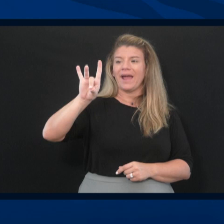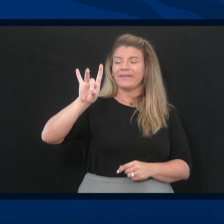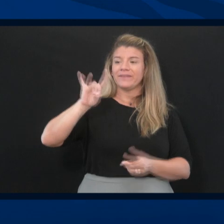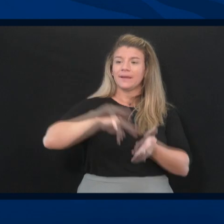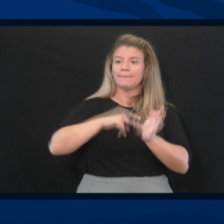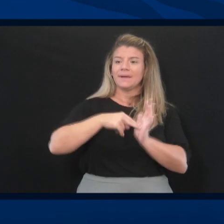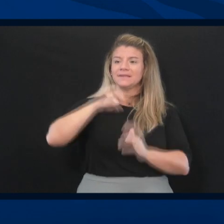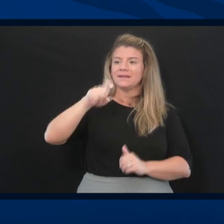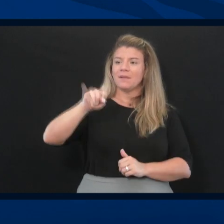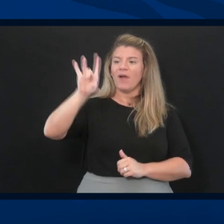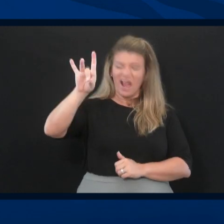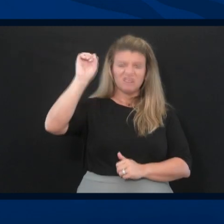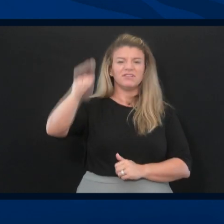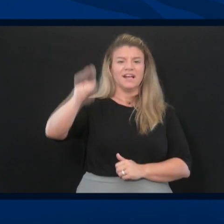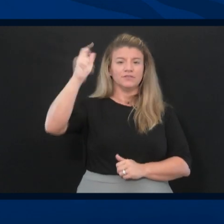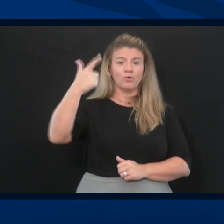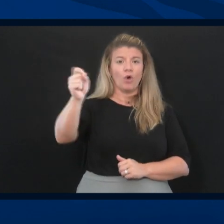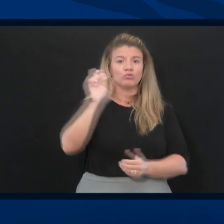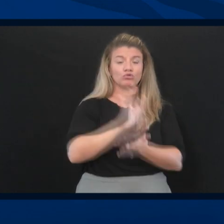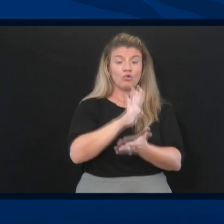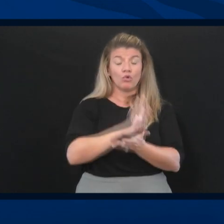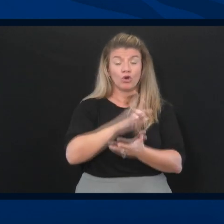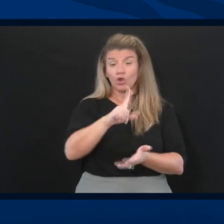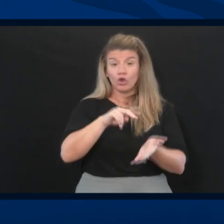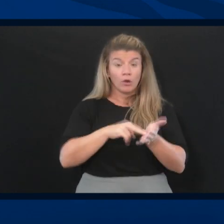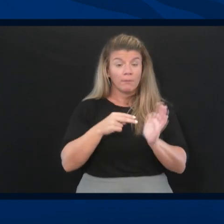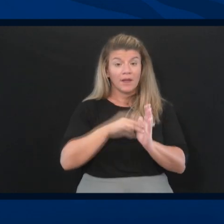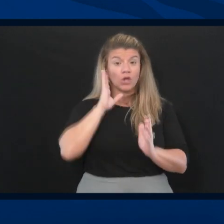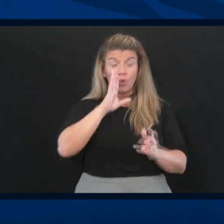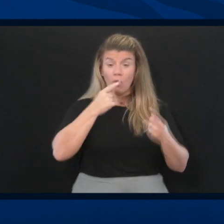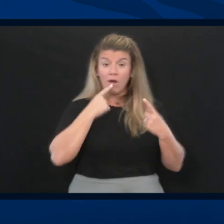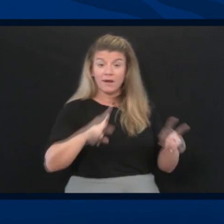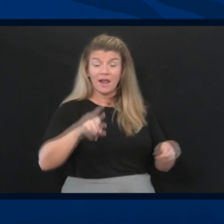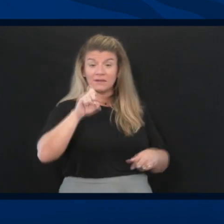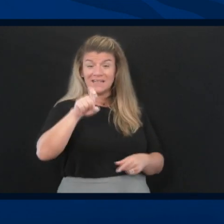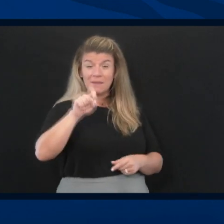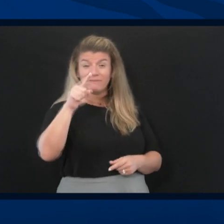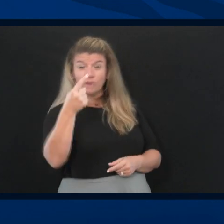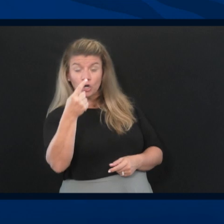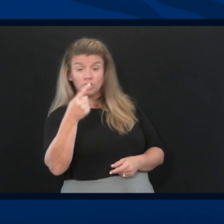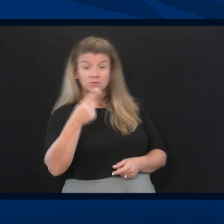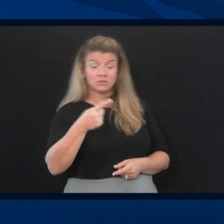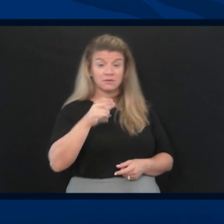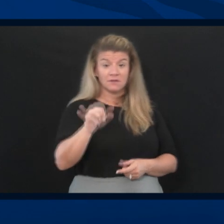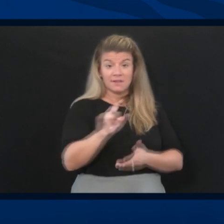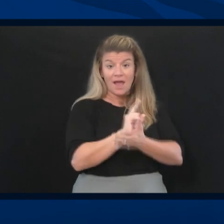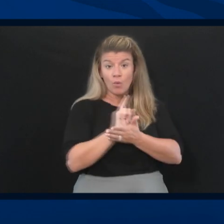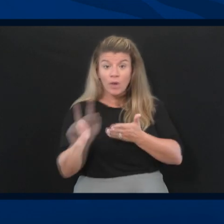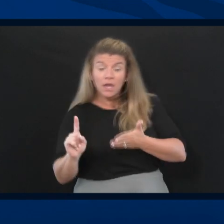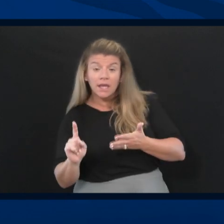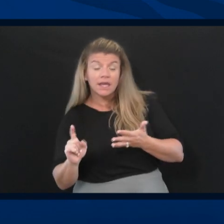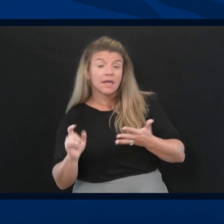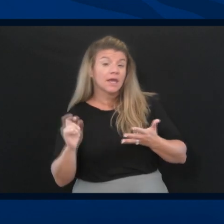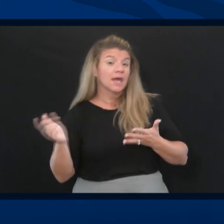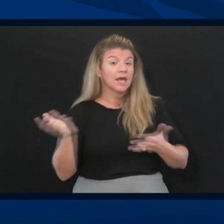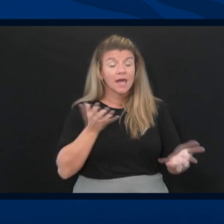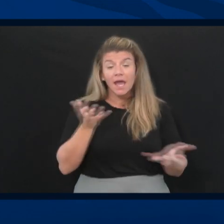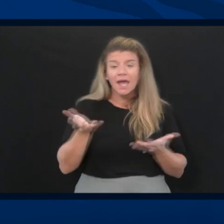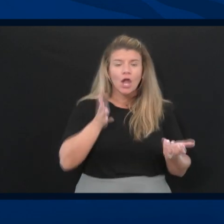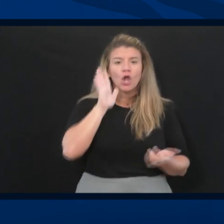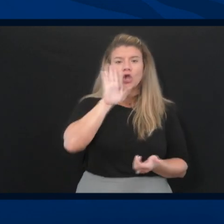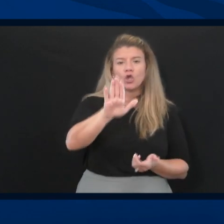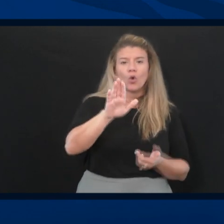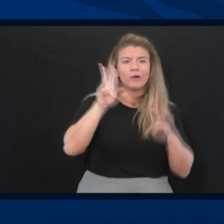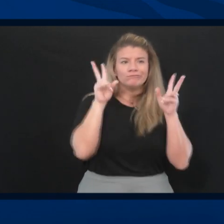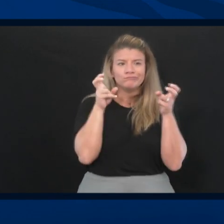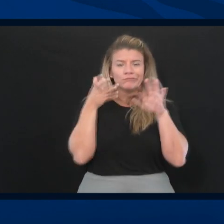are. So are you looking, would it be September 1st, that week sometime? What is your